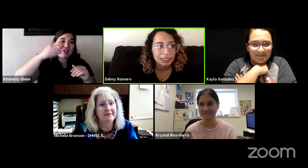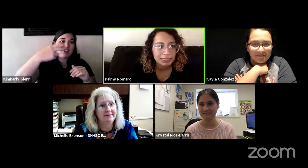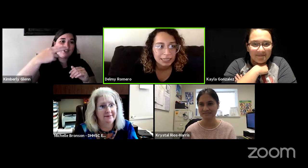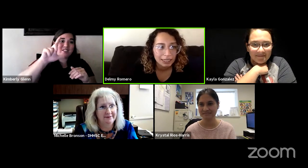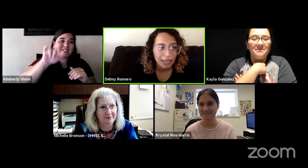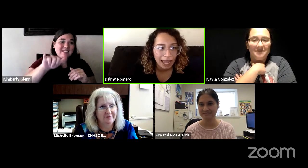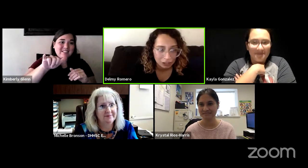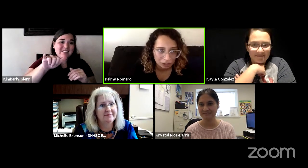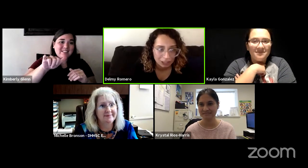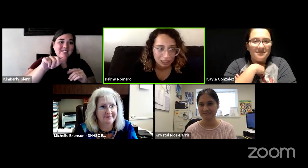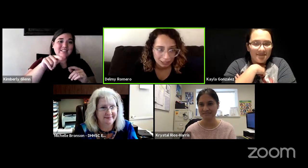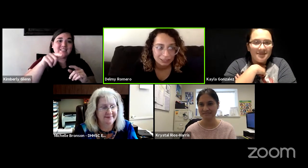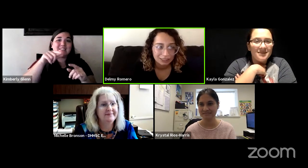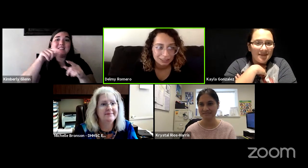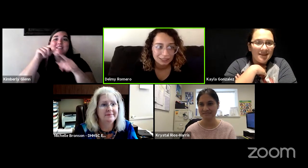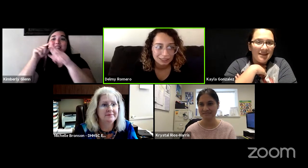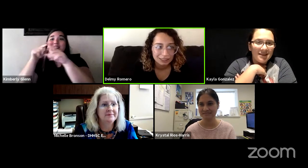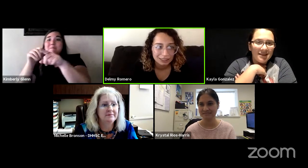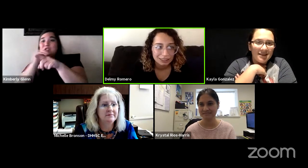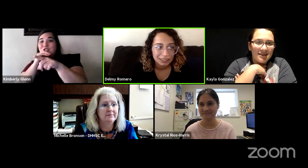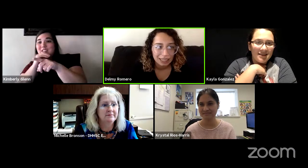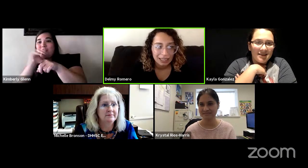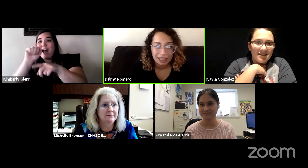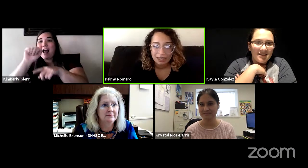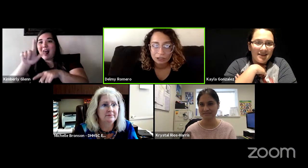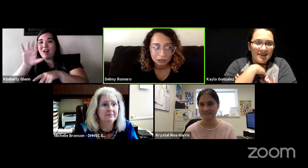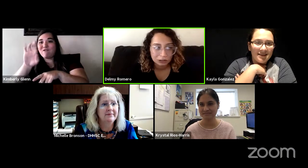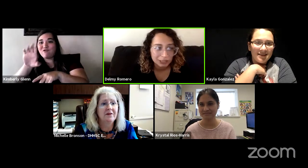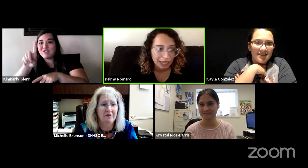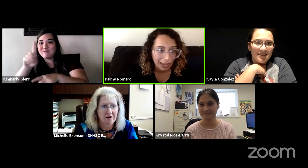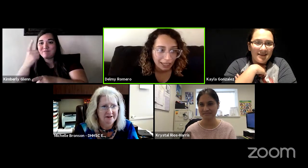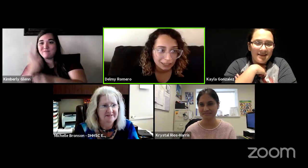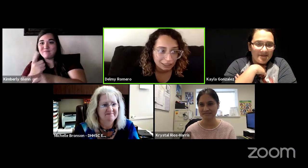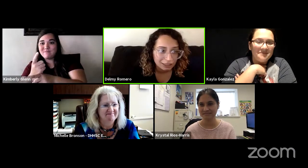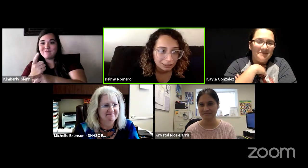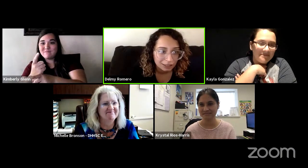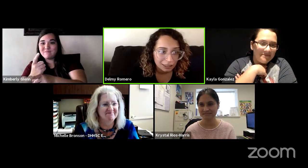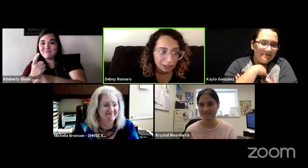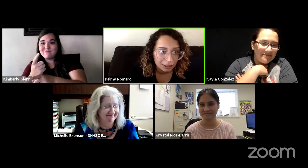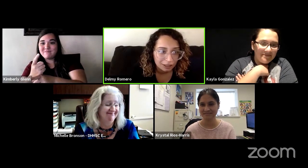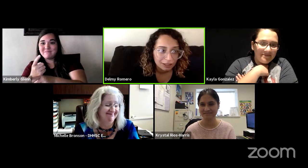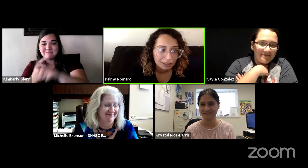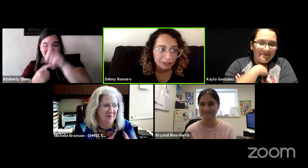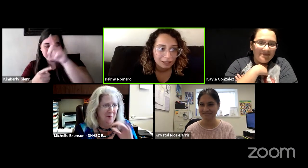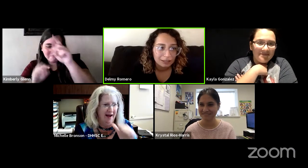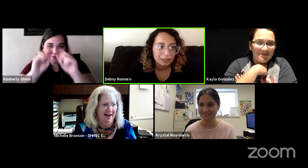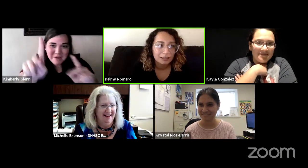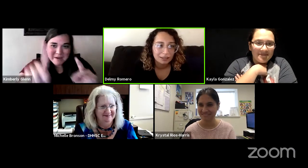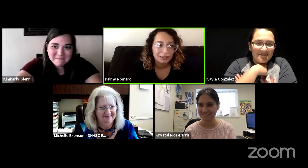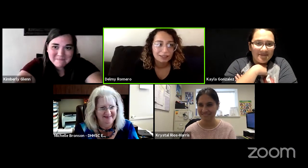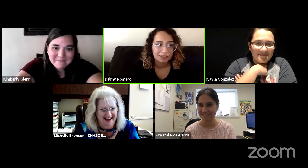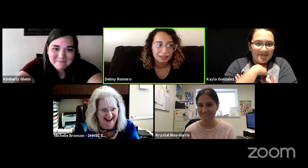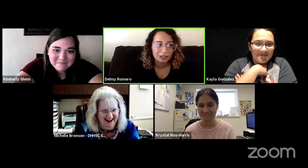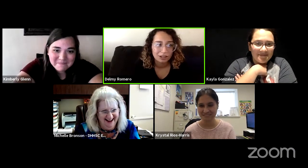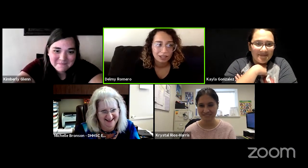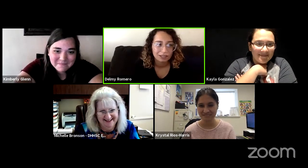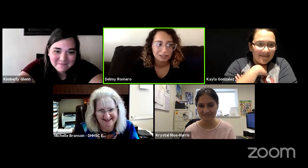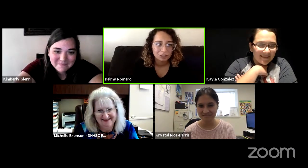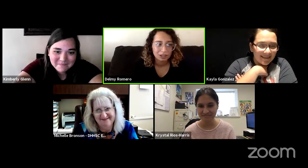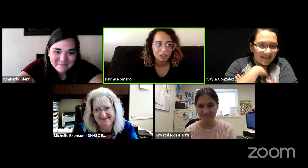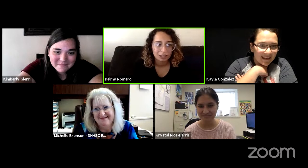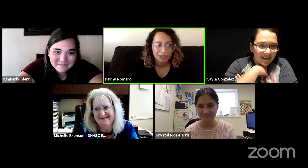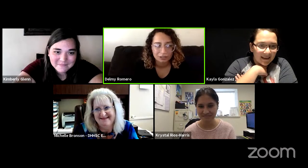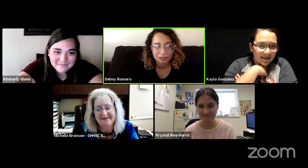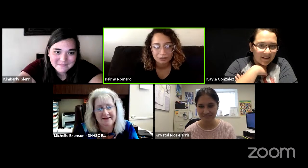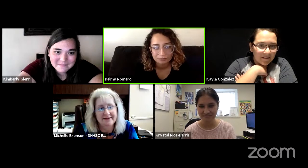So Kayla said Ashley. Crystal said Anne. Okay,